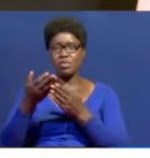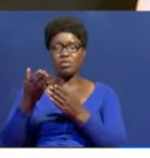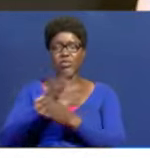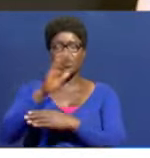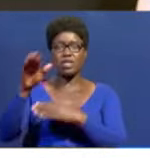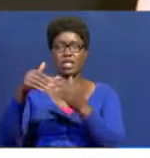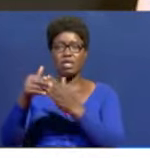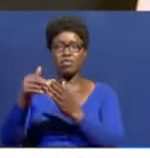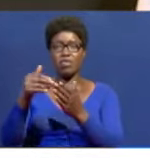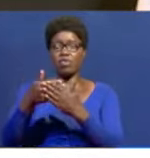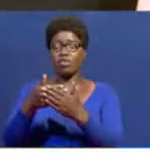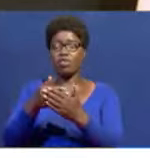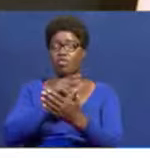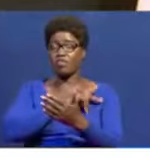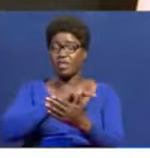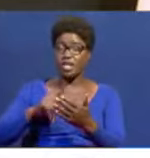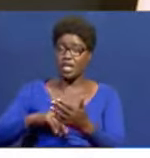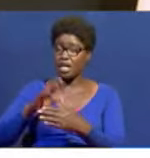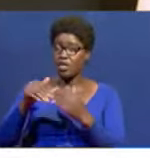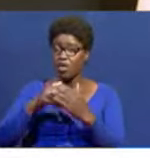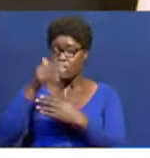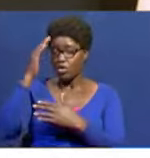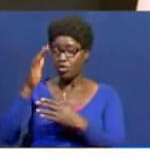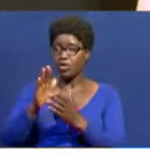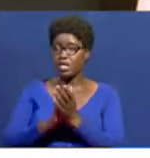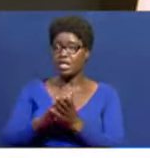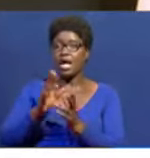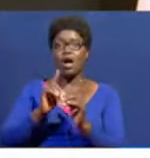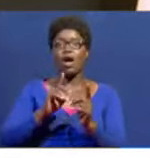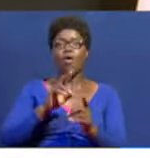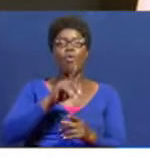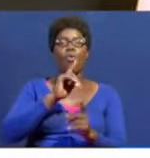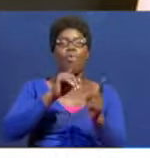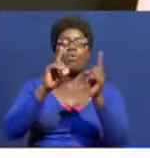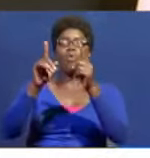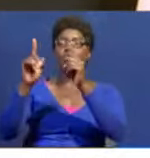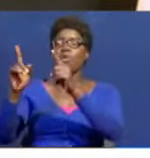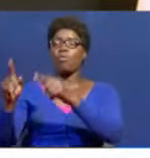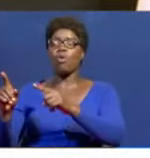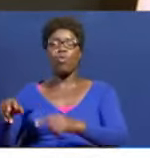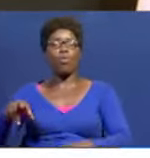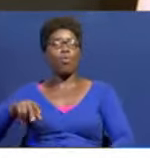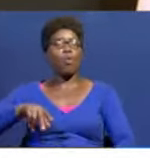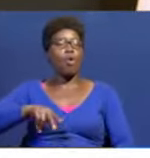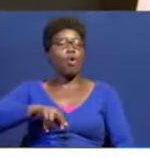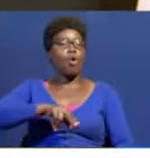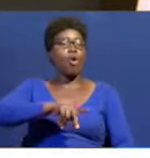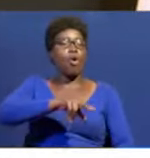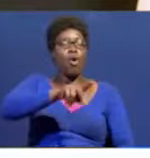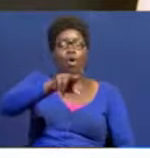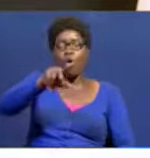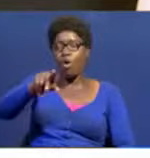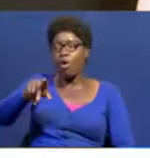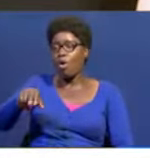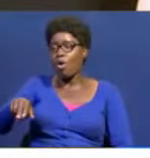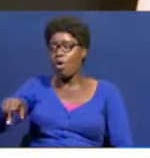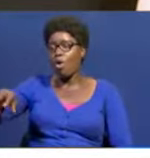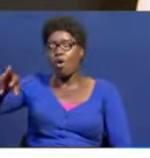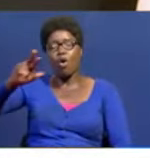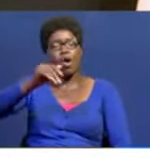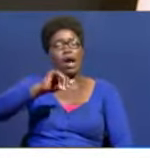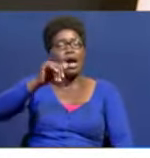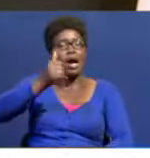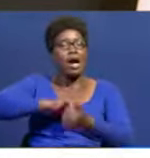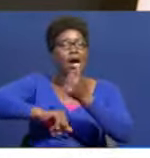arrival of the king. And as you all know, I walk every morning. And as I walked on that road, I found there was a lot of activity